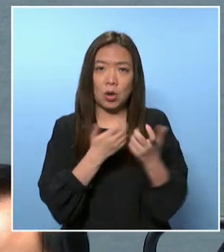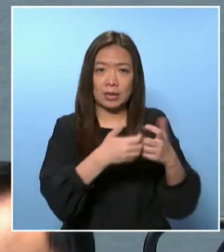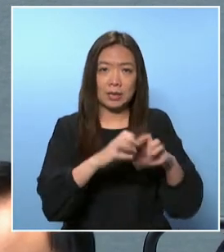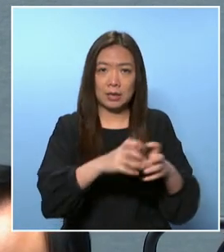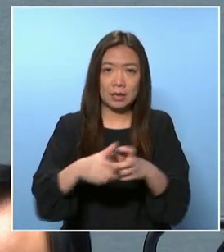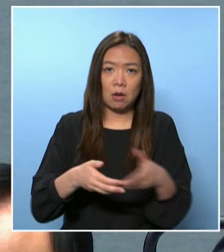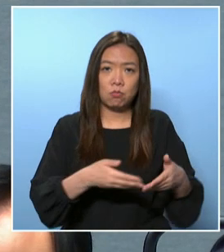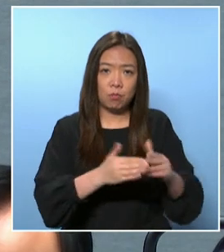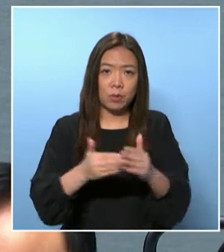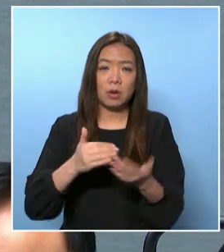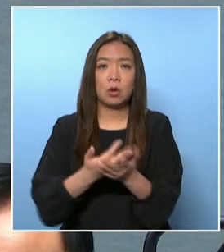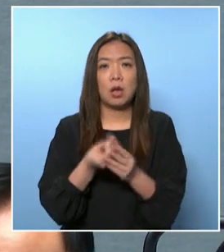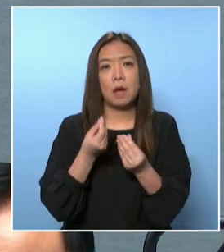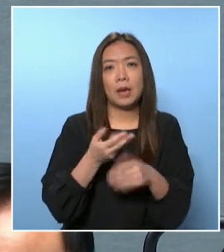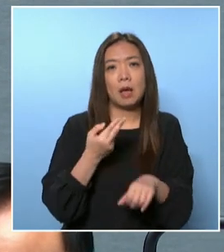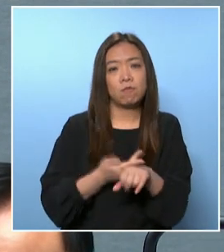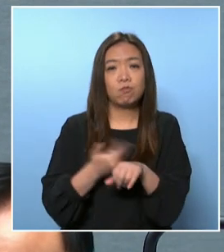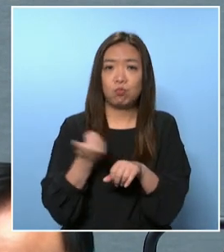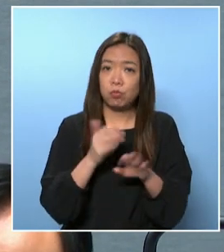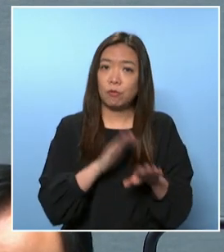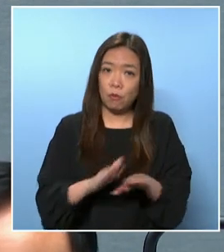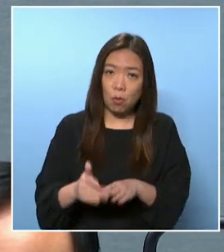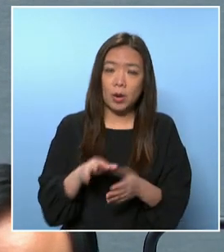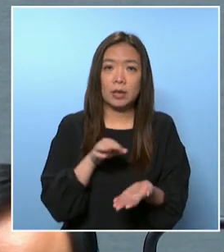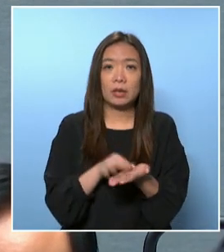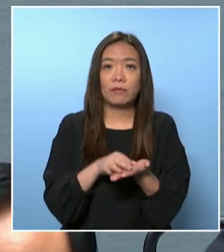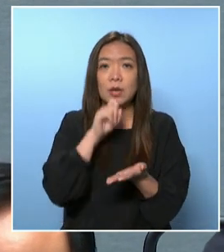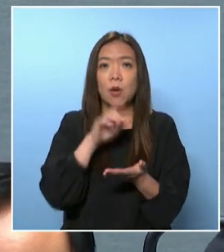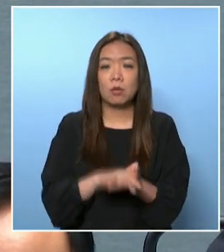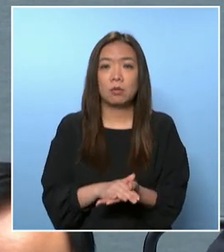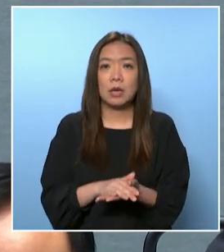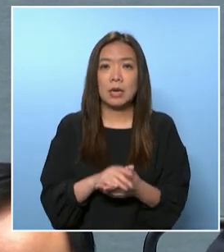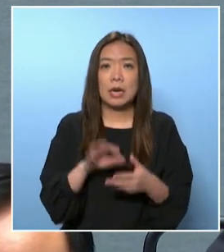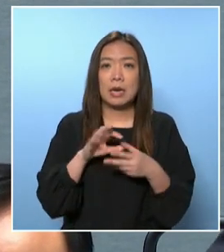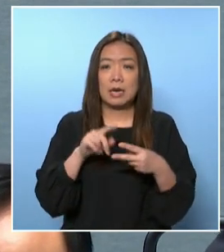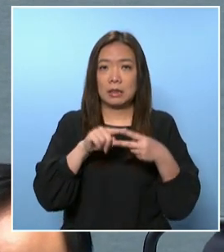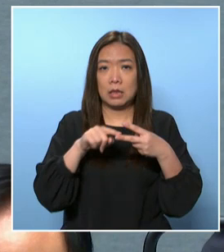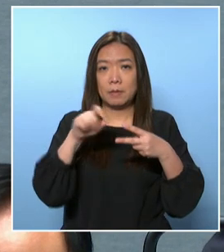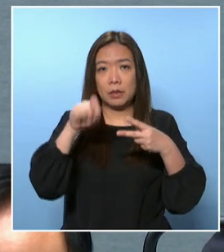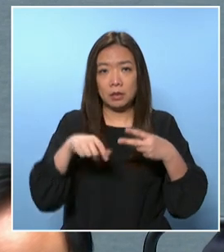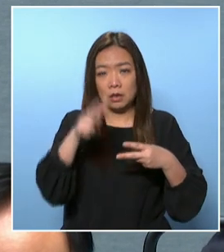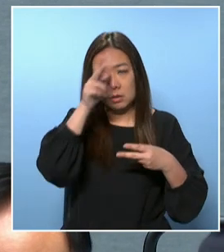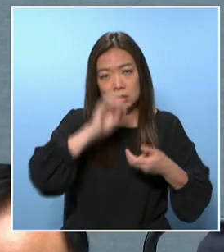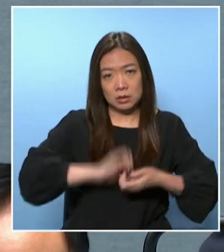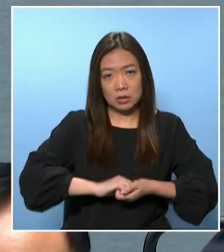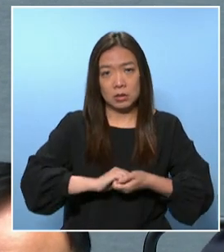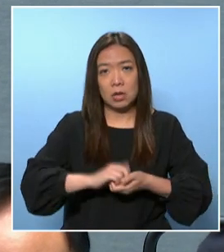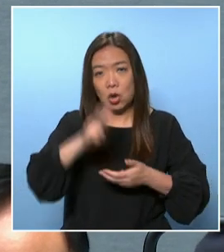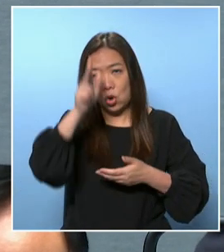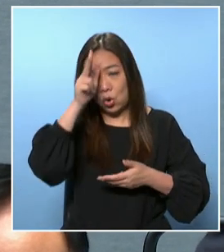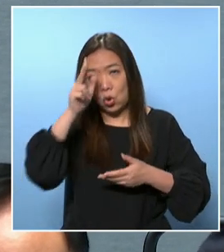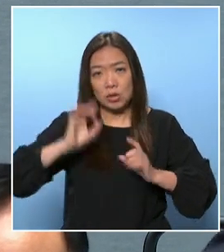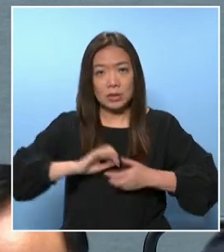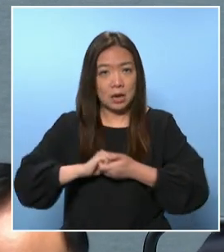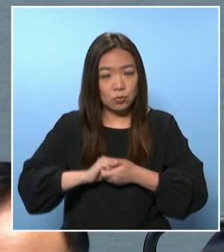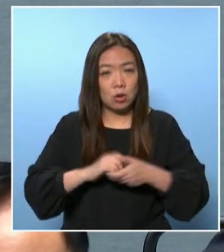U Hospital. There are other healthcare organizations that are providing quality services. So in terms of PPP,